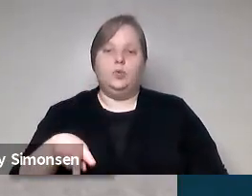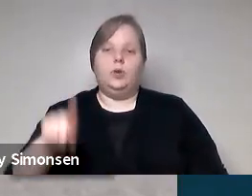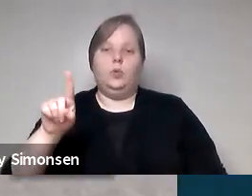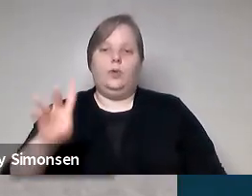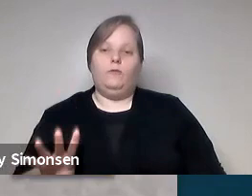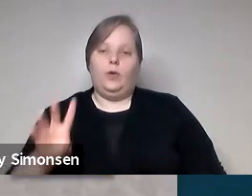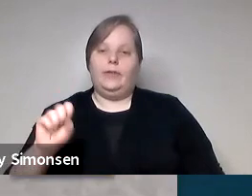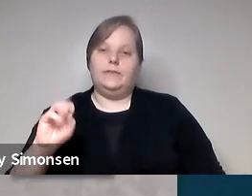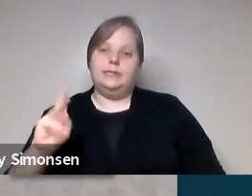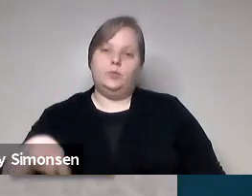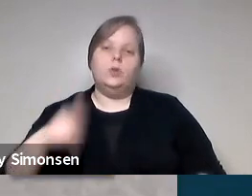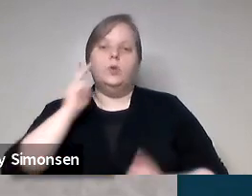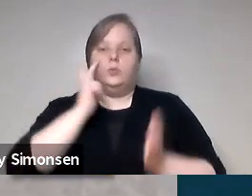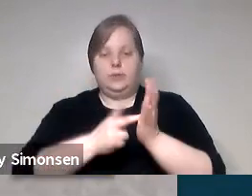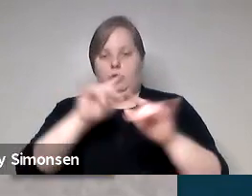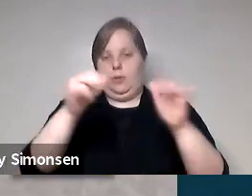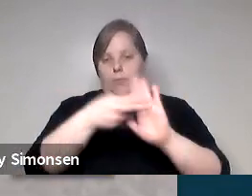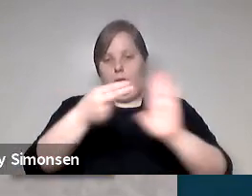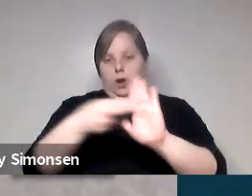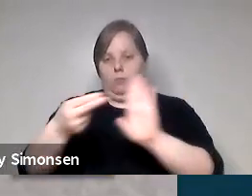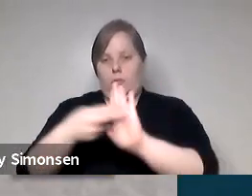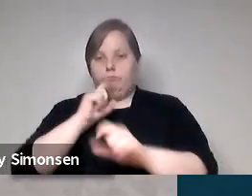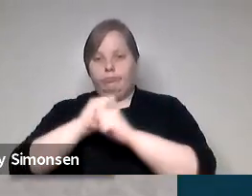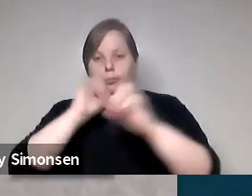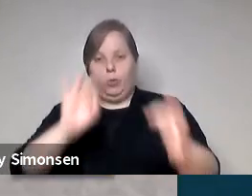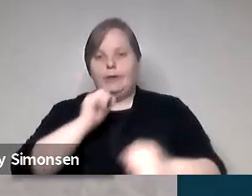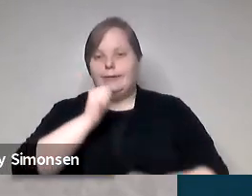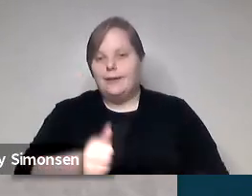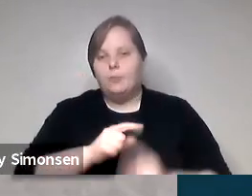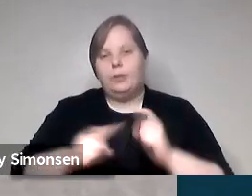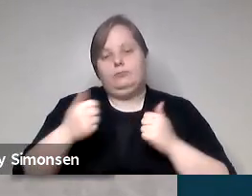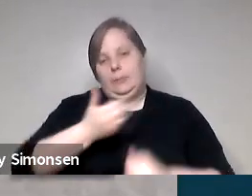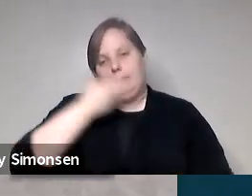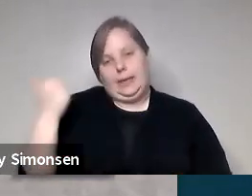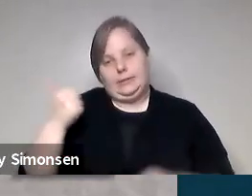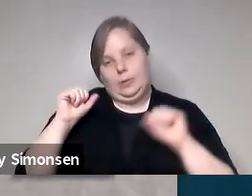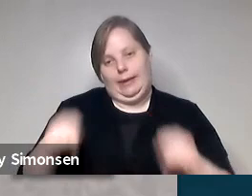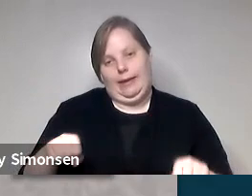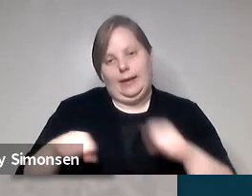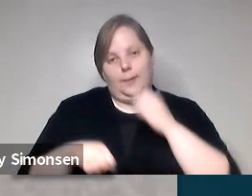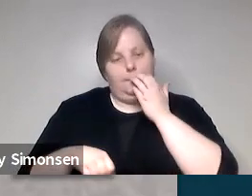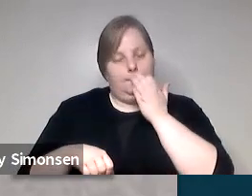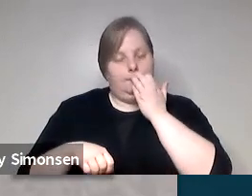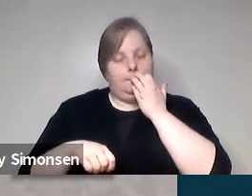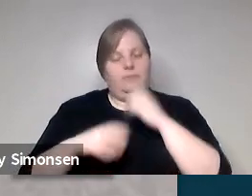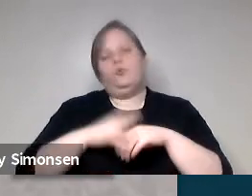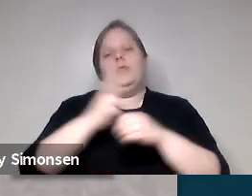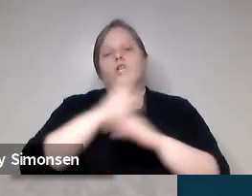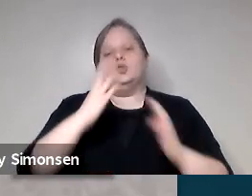can see, they're marked, and not perfectly, but to the best that we could use for the consumer we use them with.